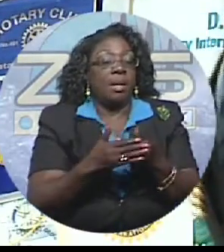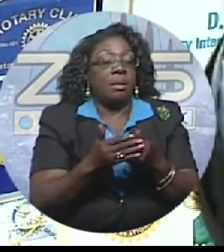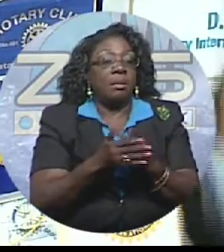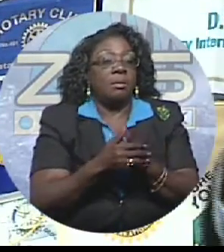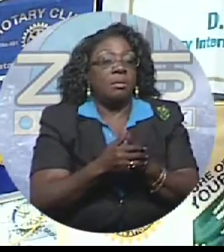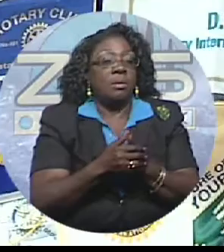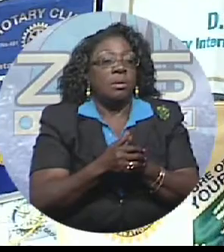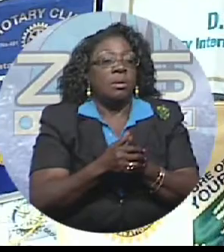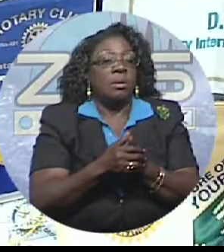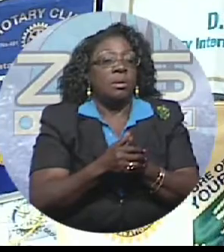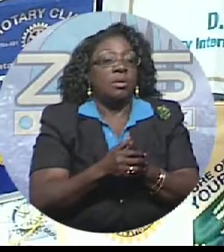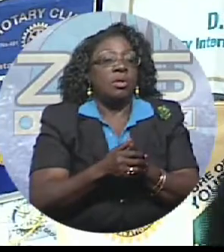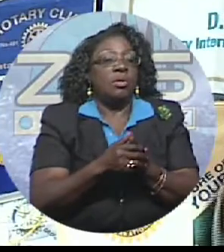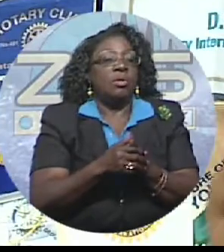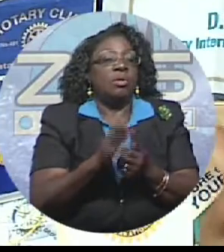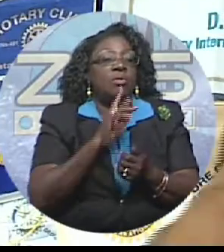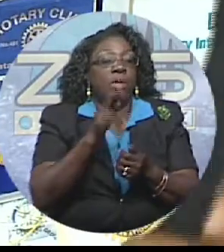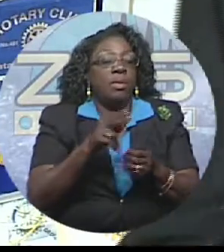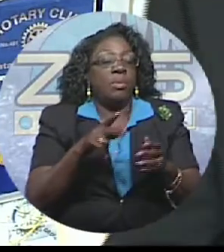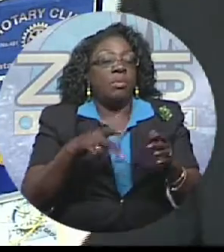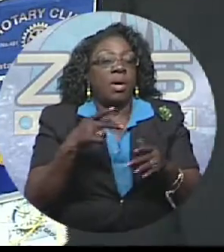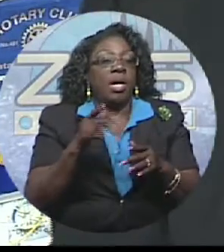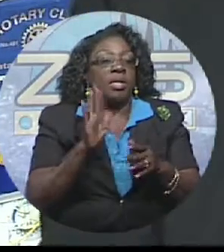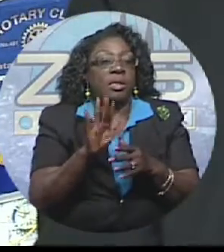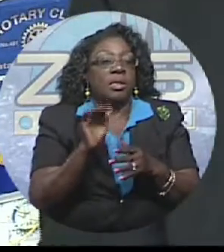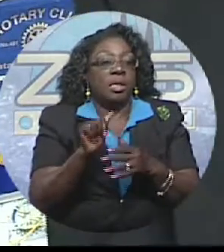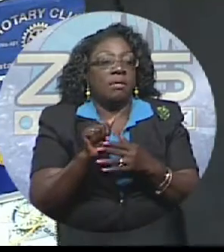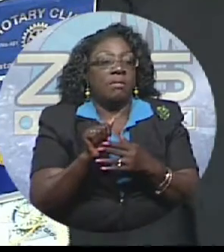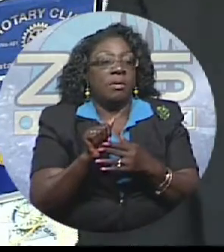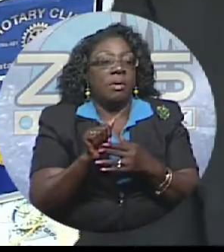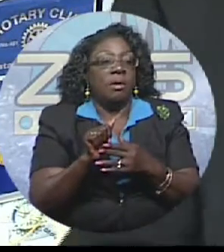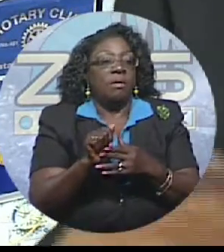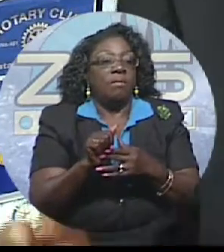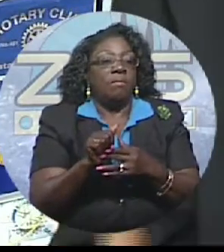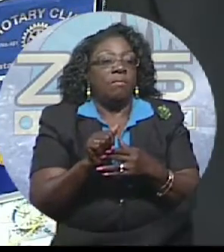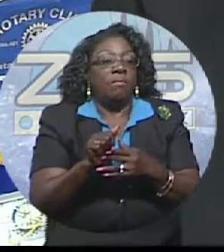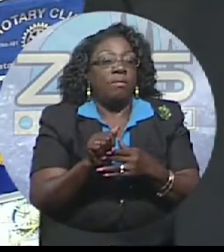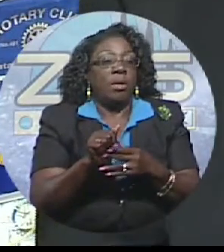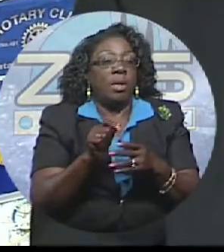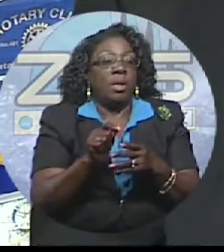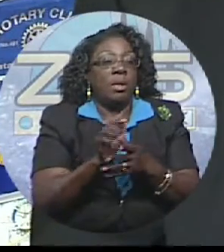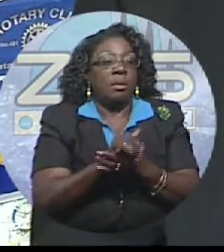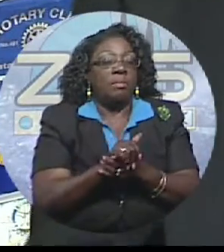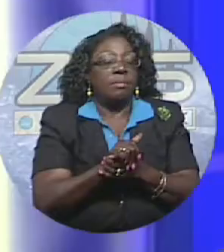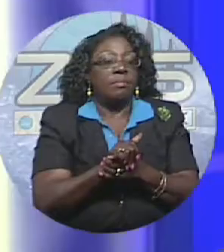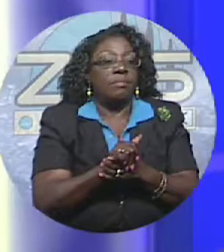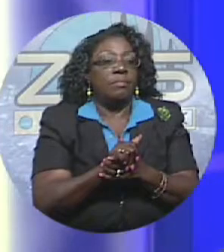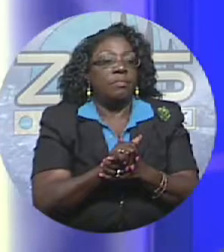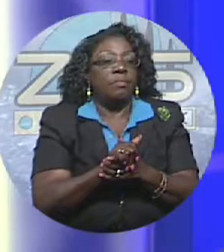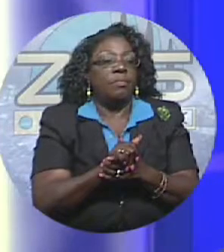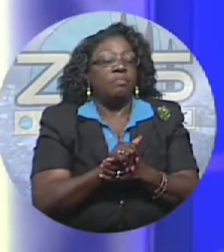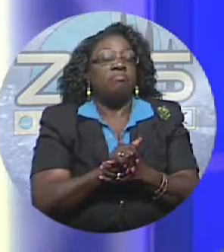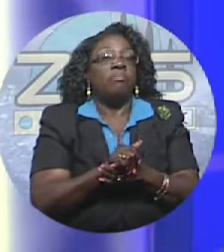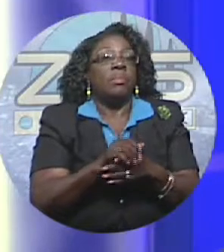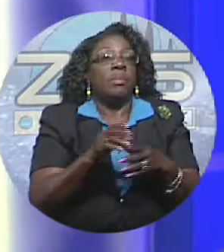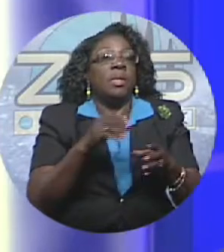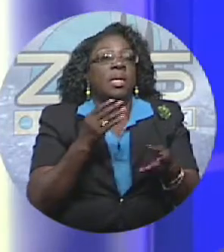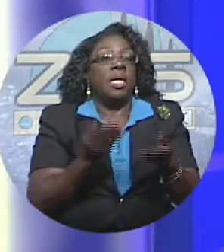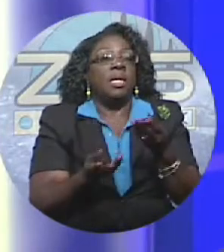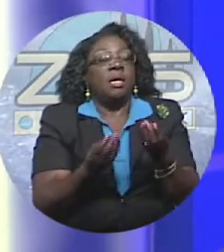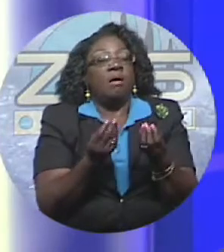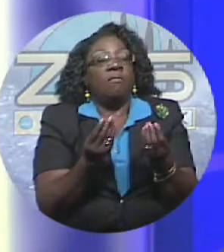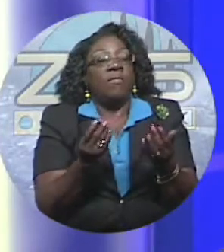you really deprive yourself of an annuity that you can get on an annual basis for the lease of that land. In a matter of weeks,